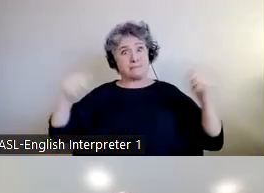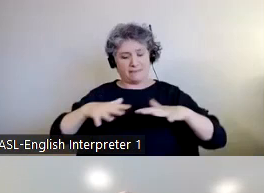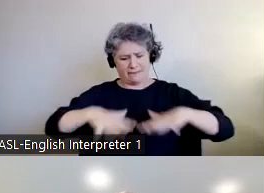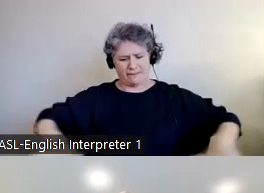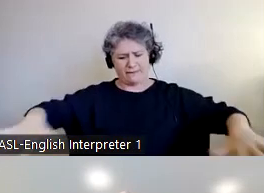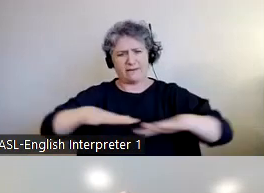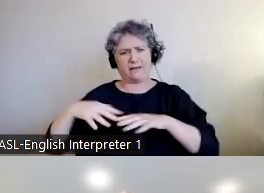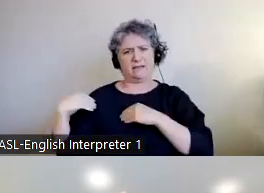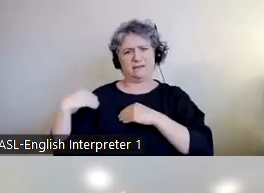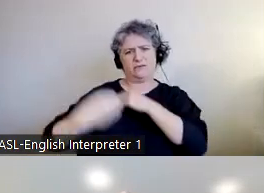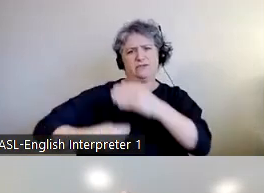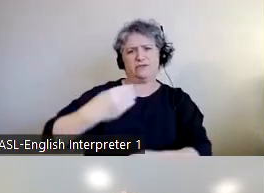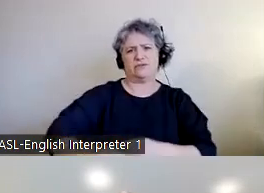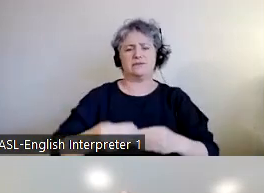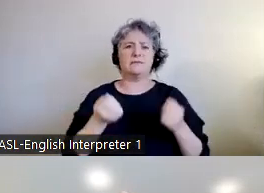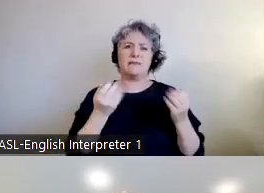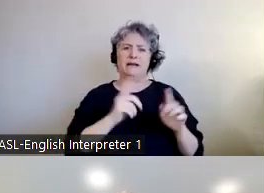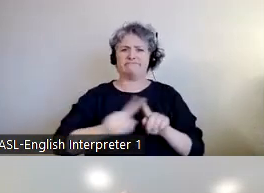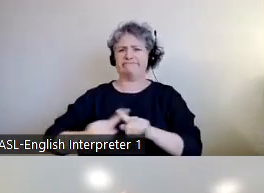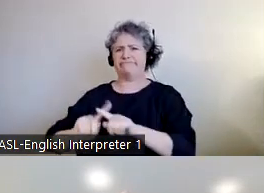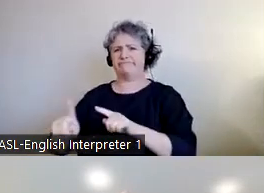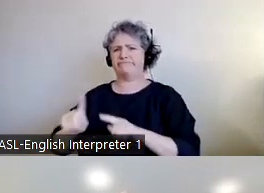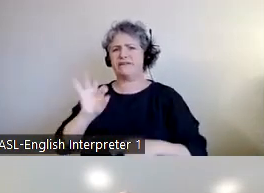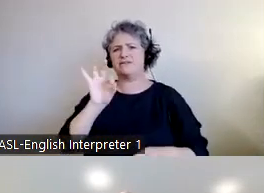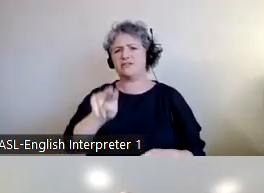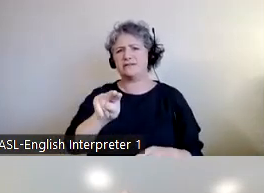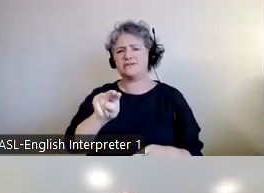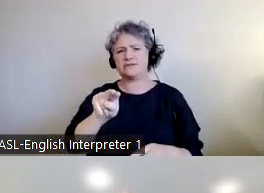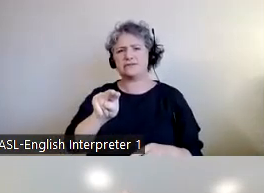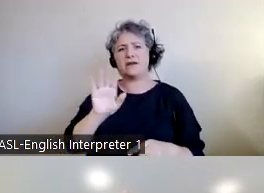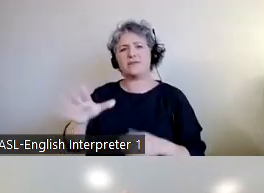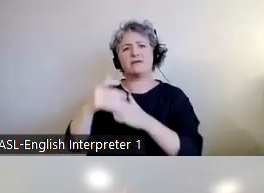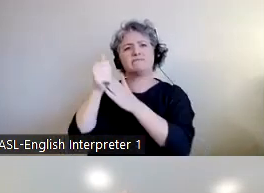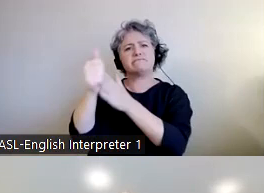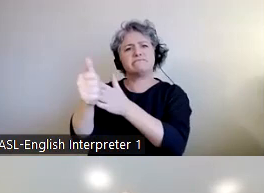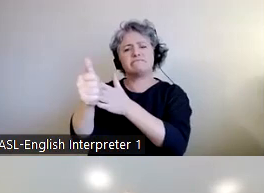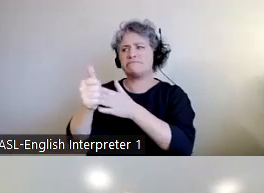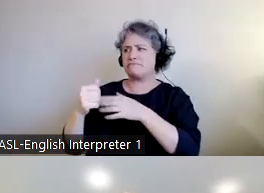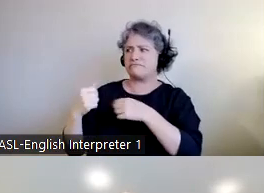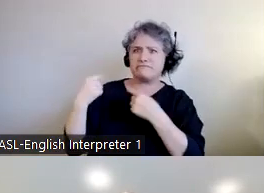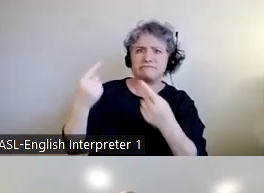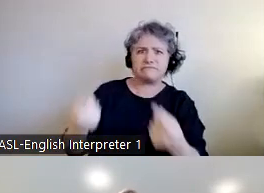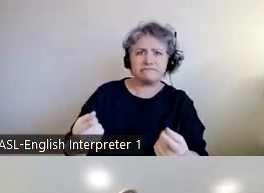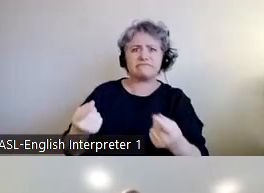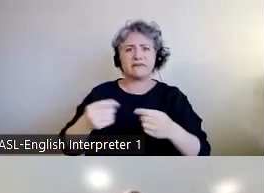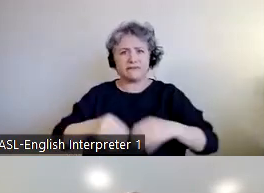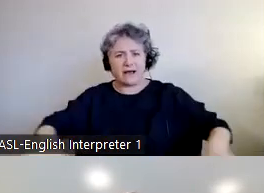of a number of First Nations and acknowledge their stewardship throughout this land, throughout the